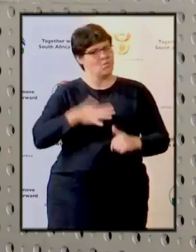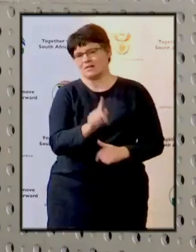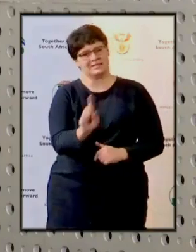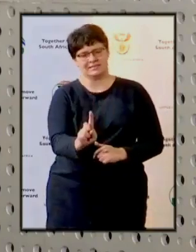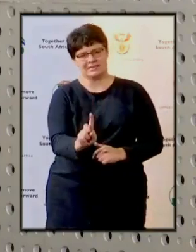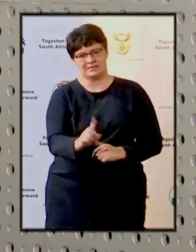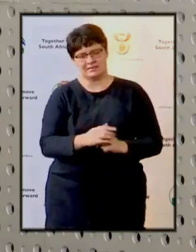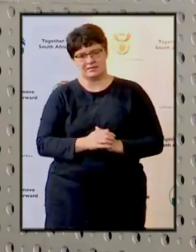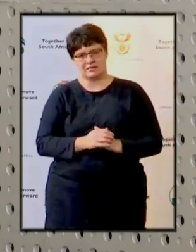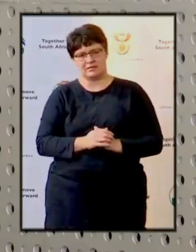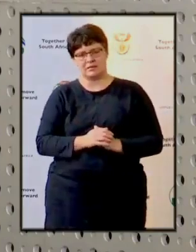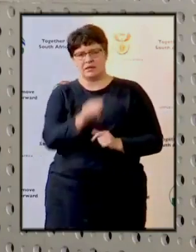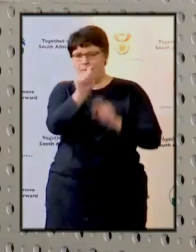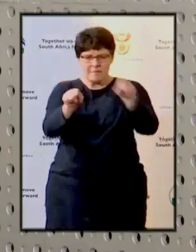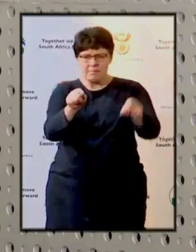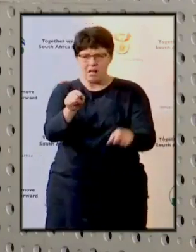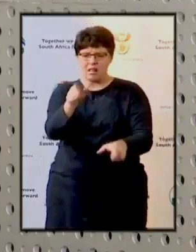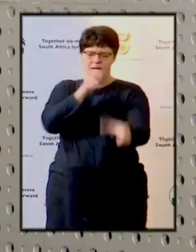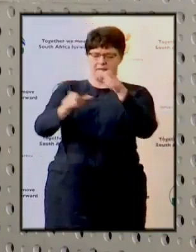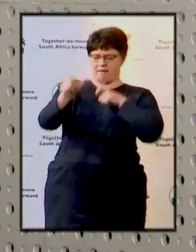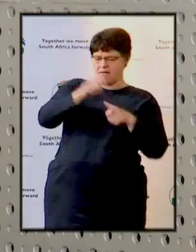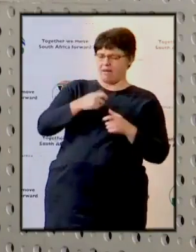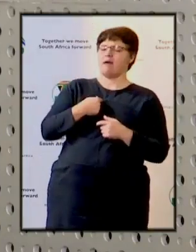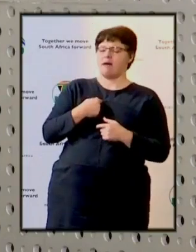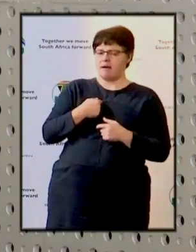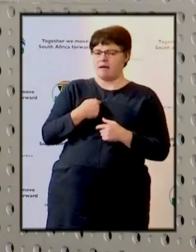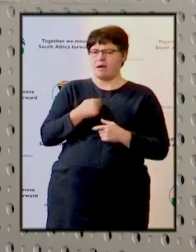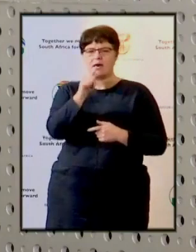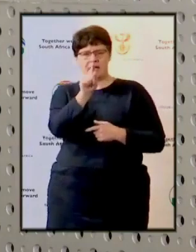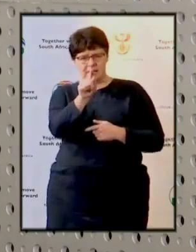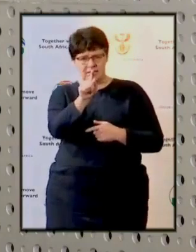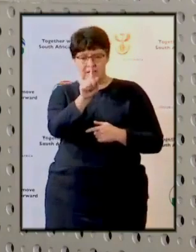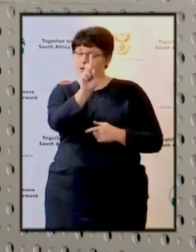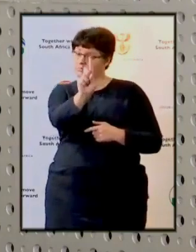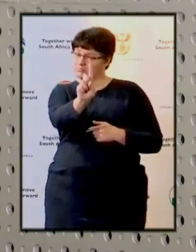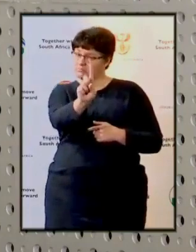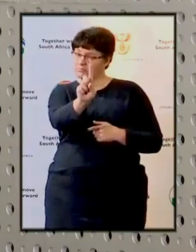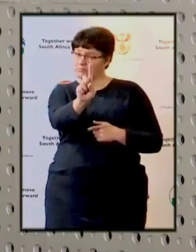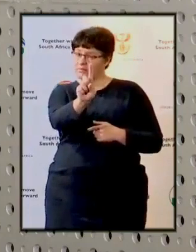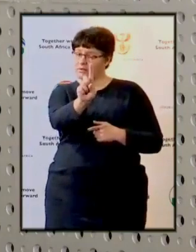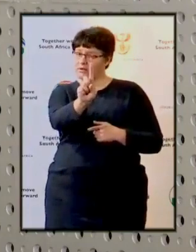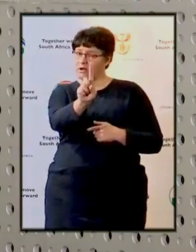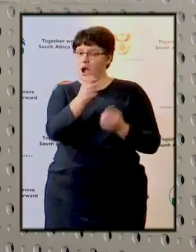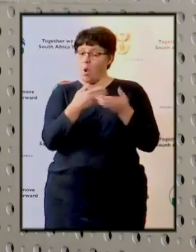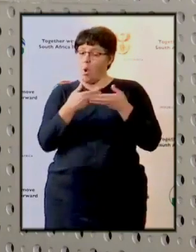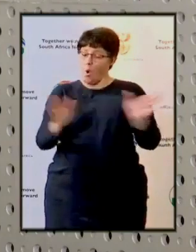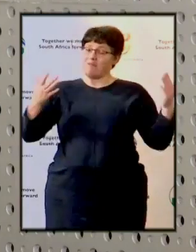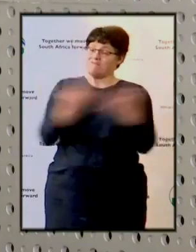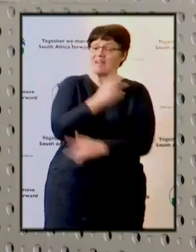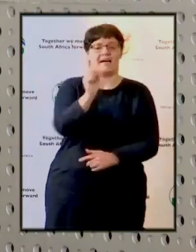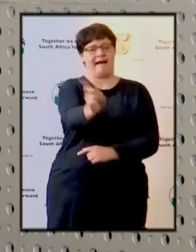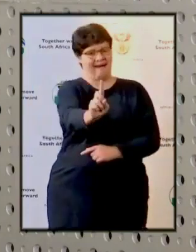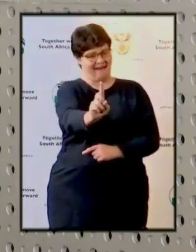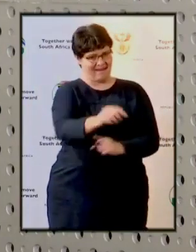Many views were given to us. Some of the views were that we should be careful not to reopen too quickly. Others